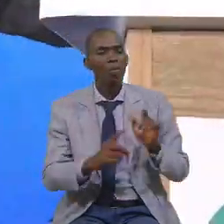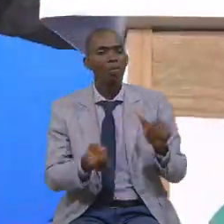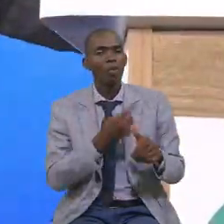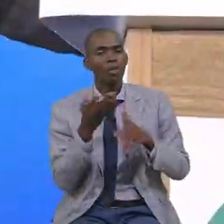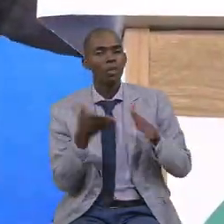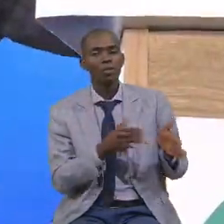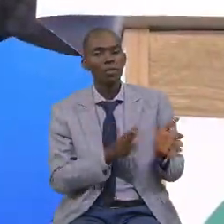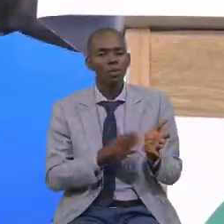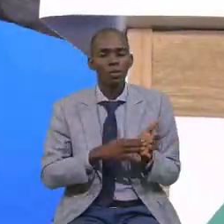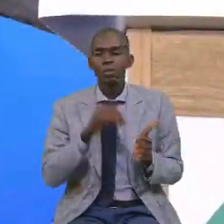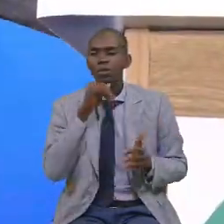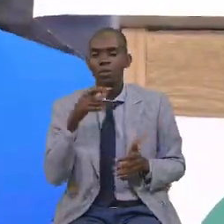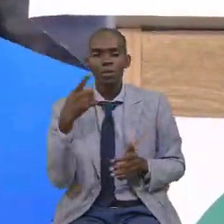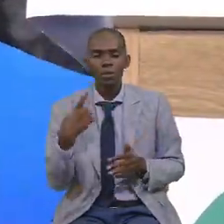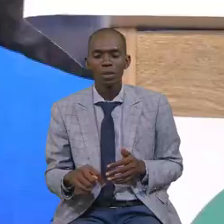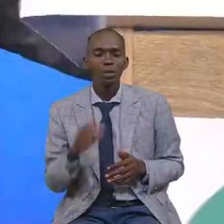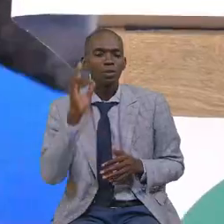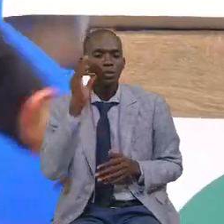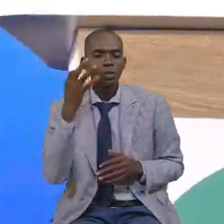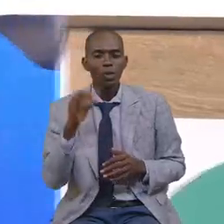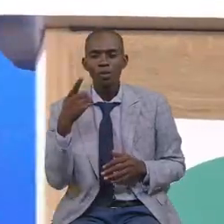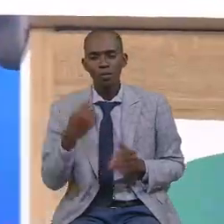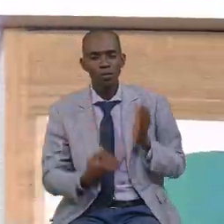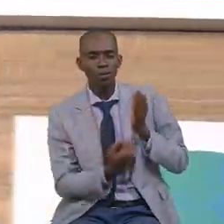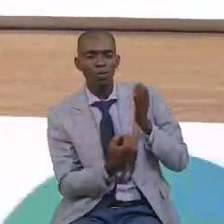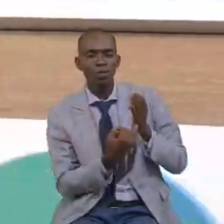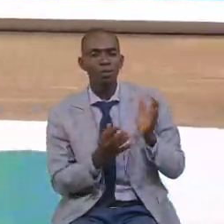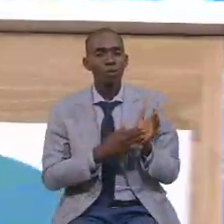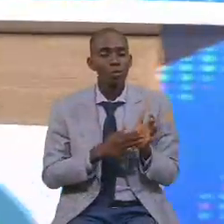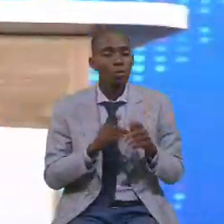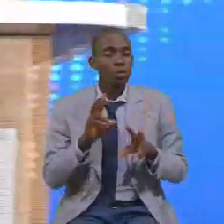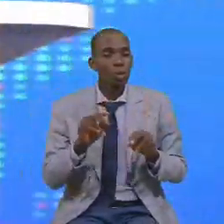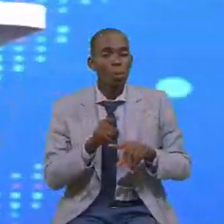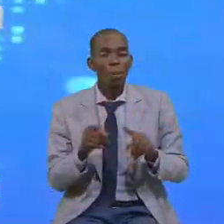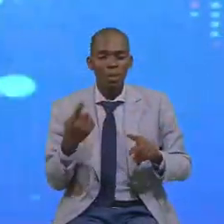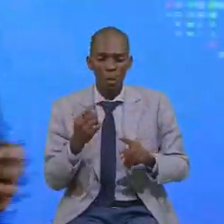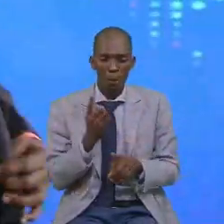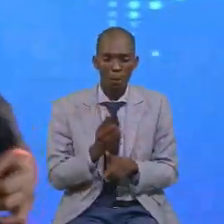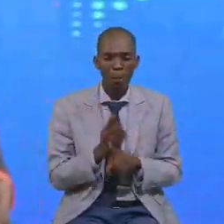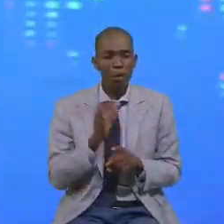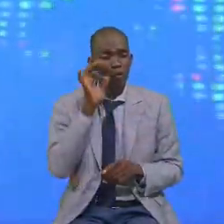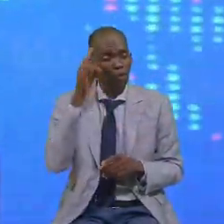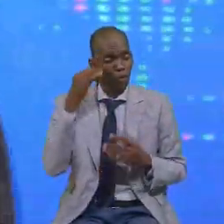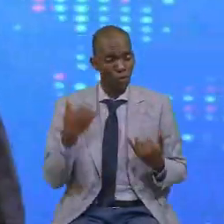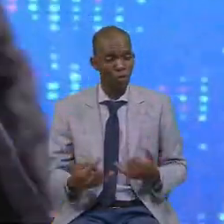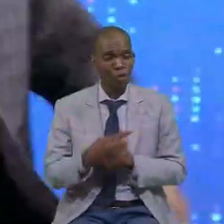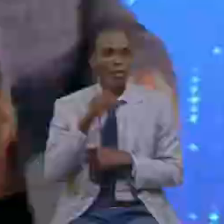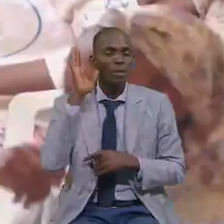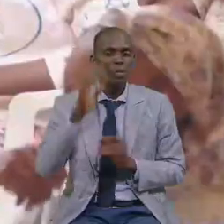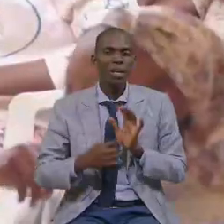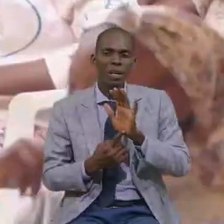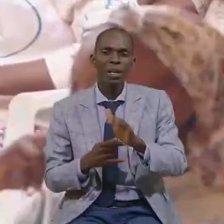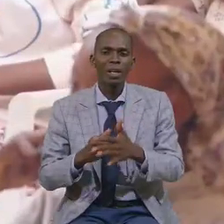of the junior school. It's the appropriate fruit for this season. You bring it out in Jesus'